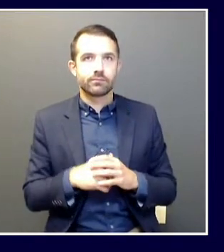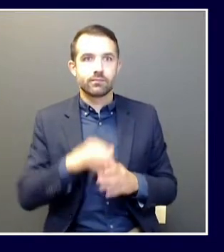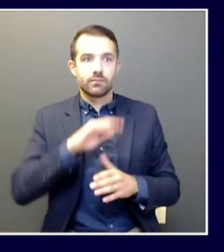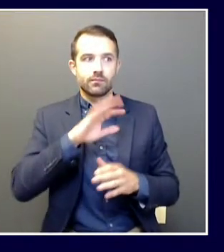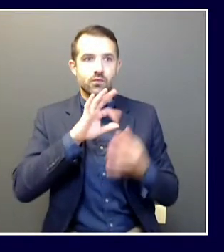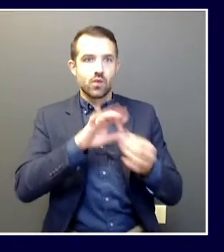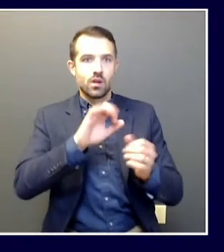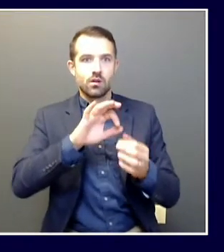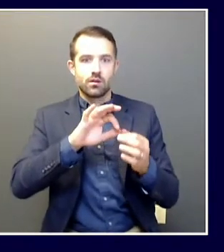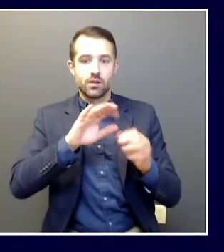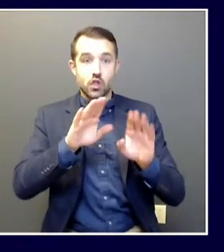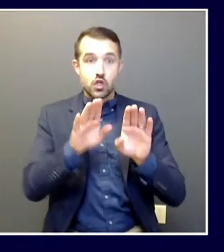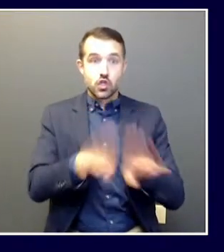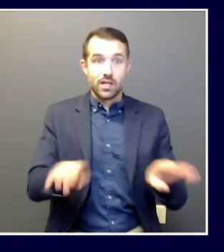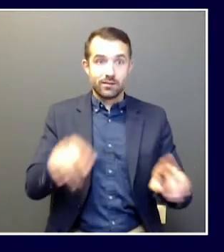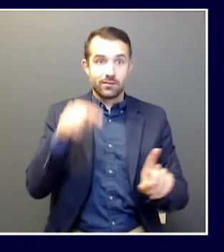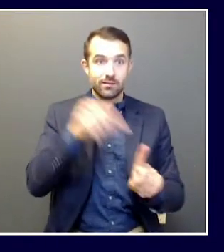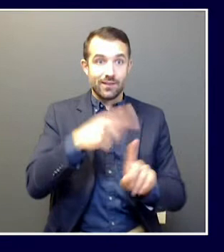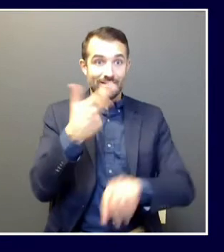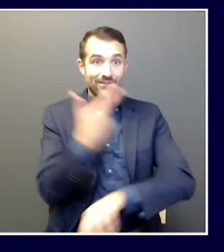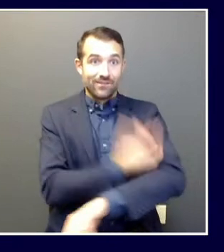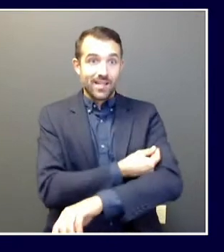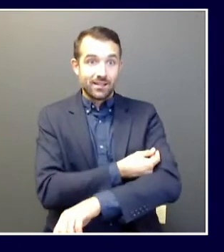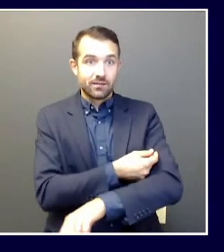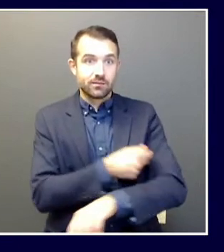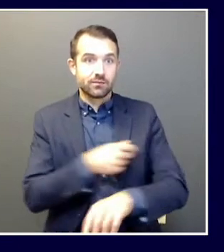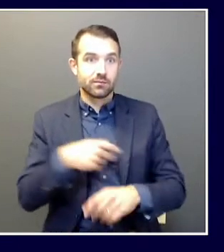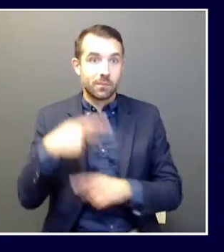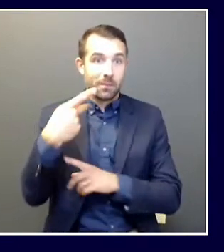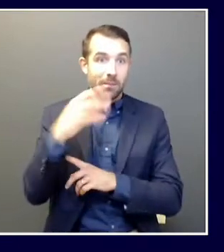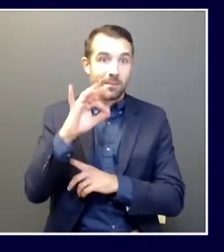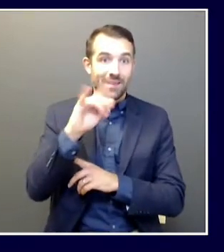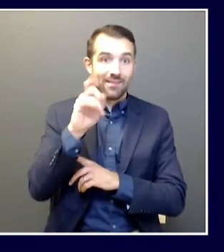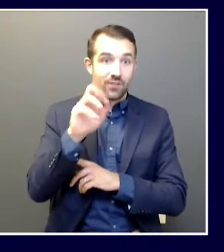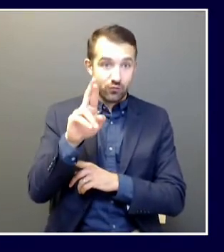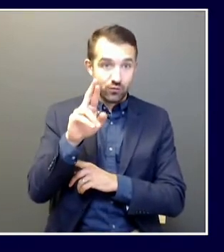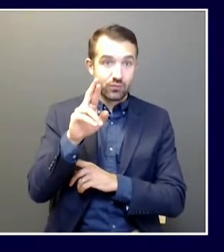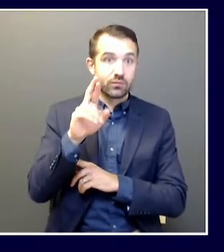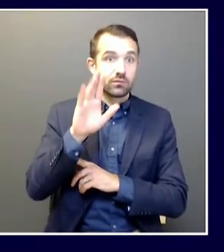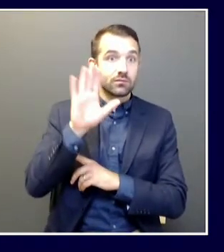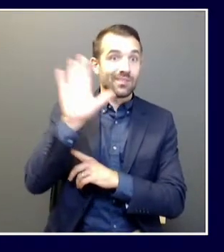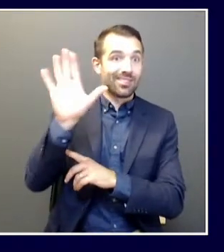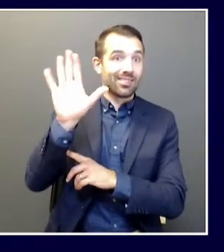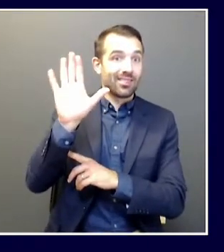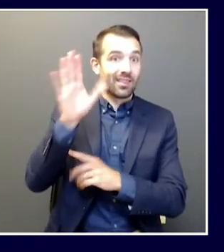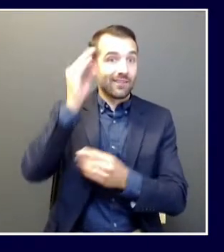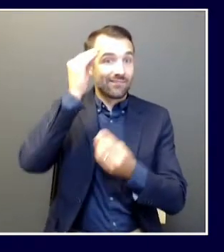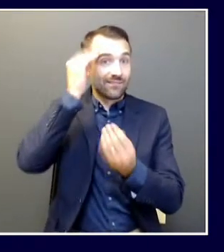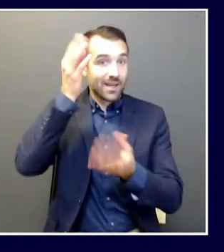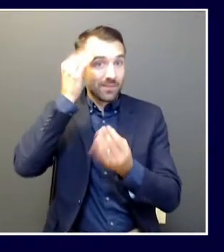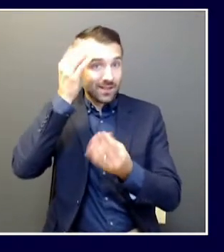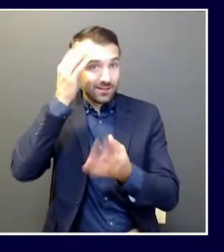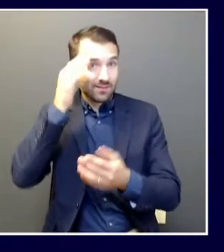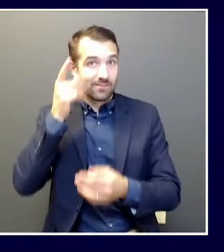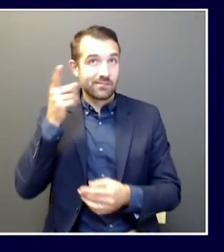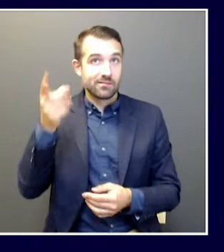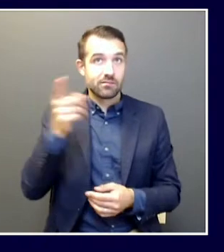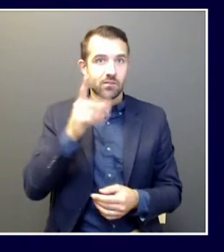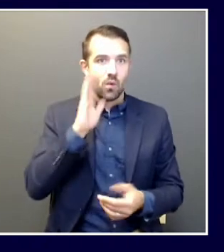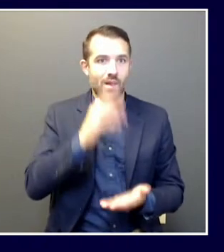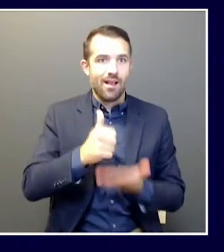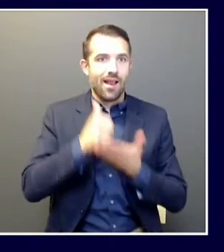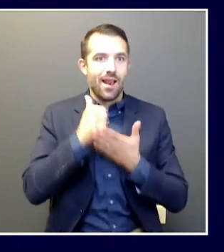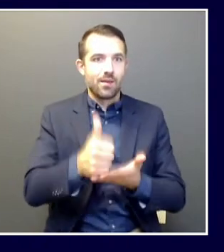data that have been submitted by Pfizer suggests that the vaccine will raise or boost or increase the